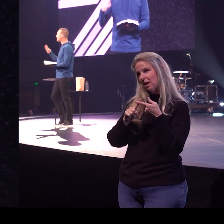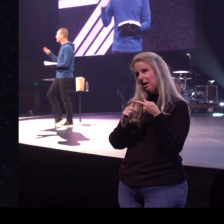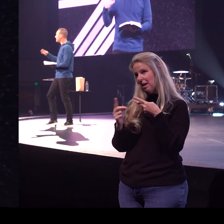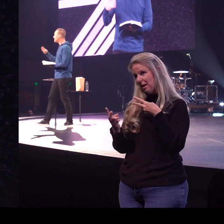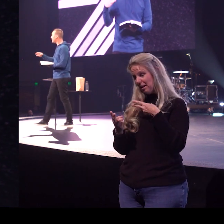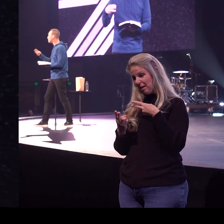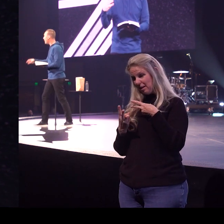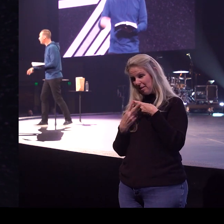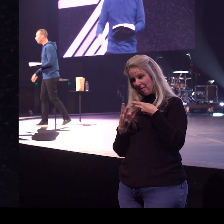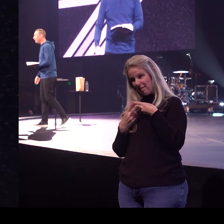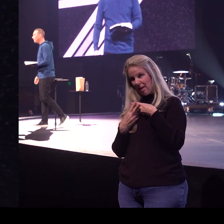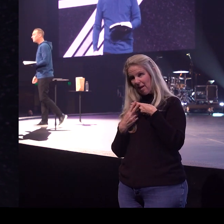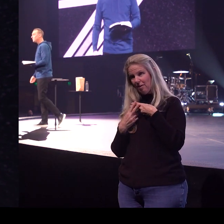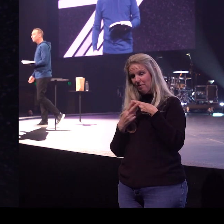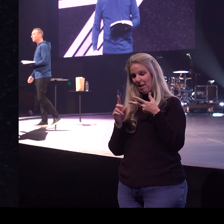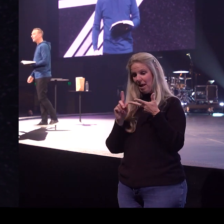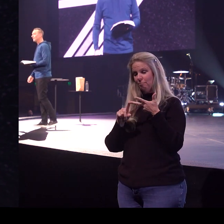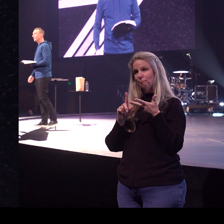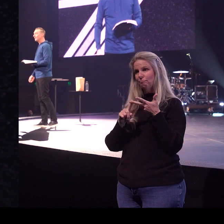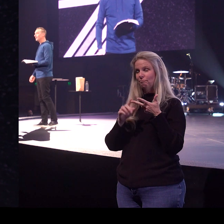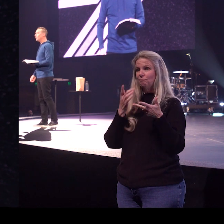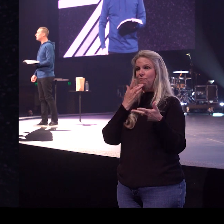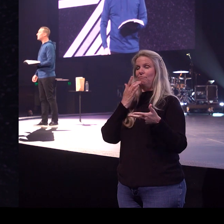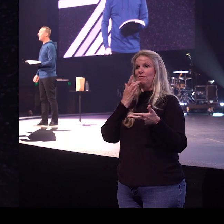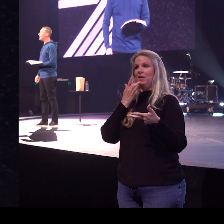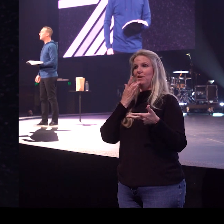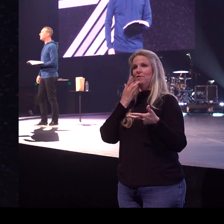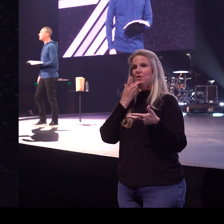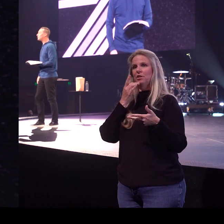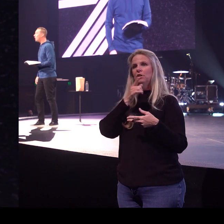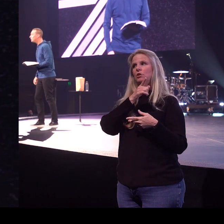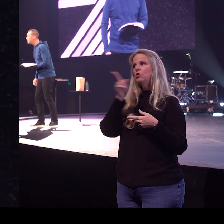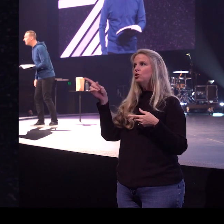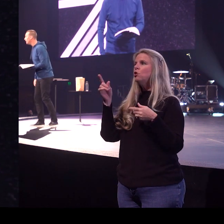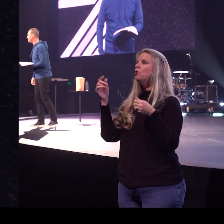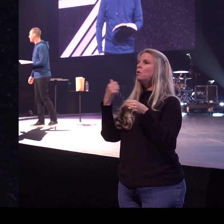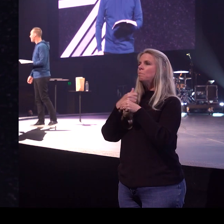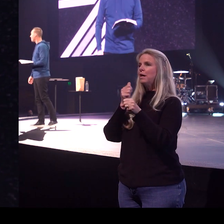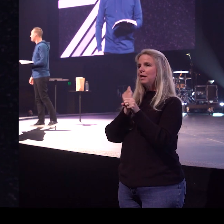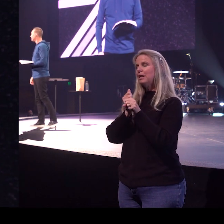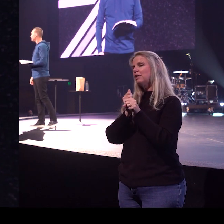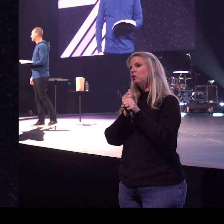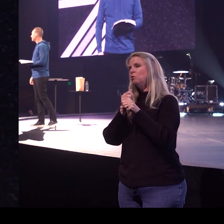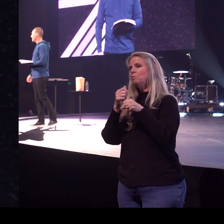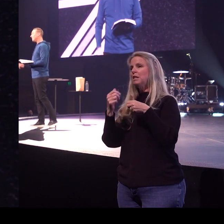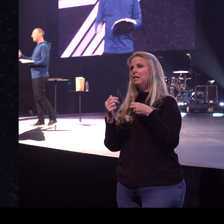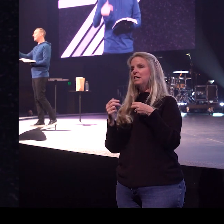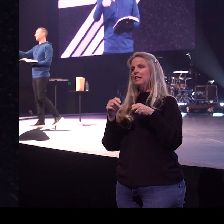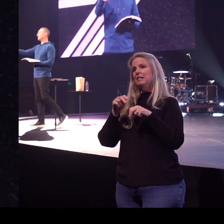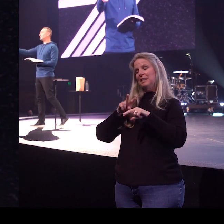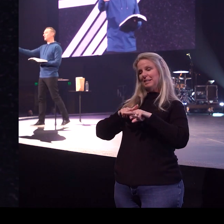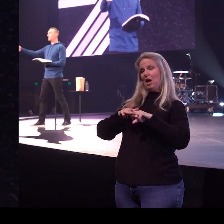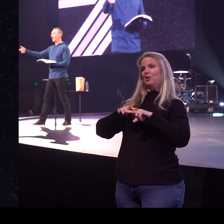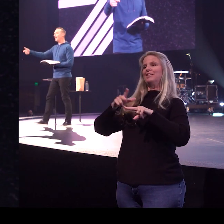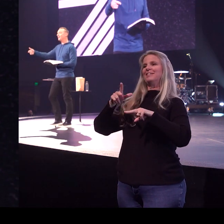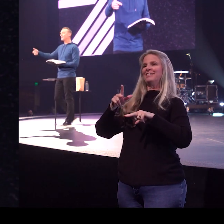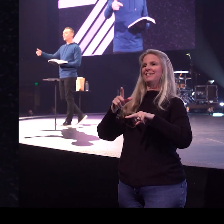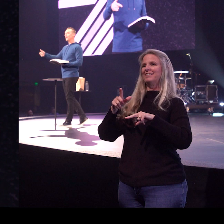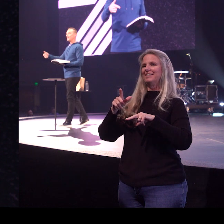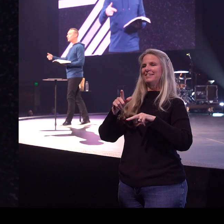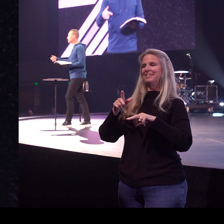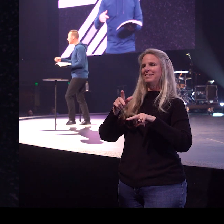it makes things taste better. You were designed to be salty. Not that kind of salty,